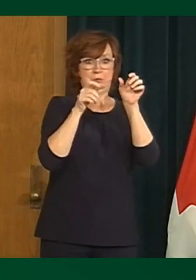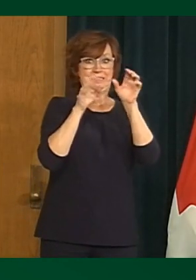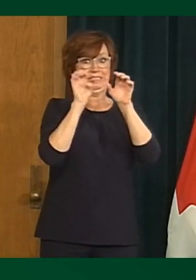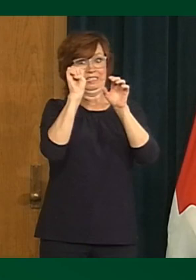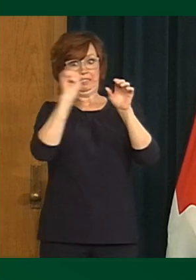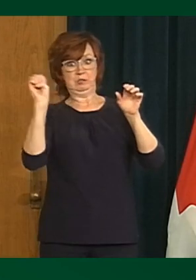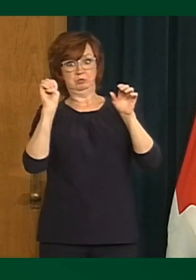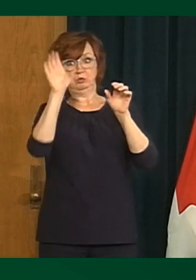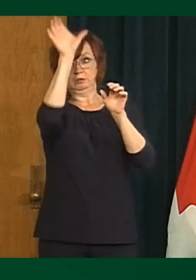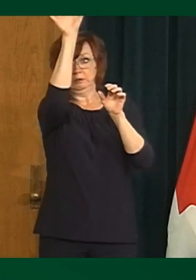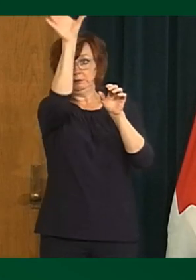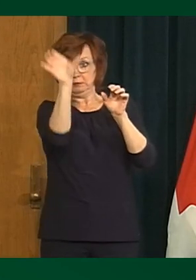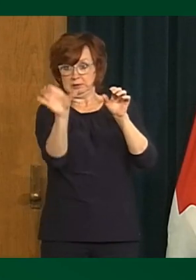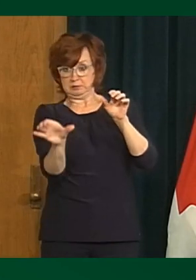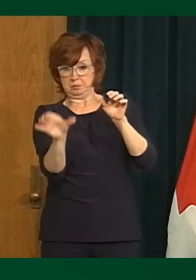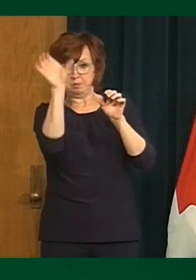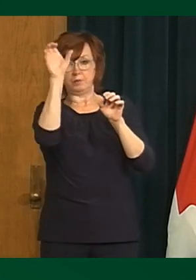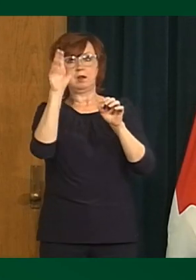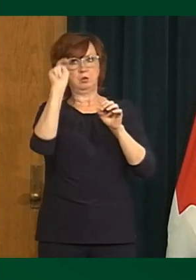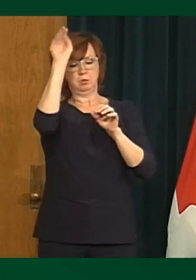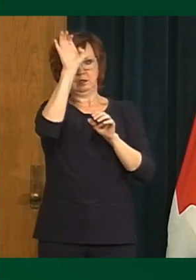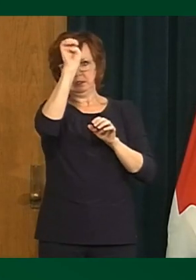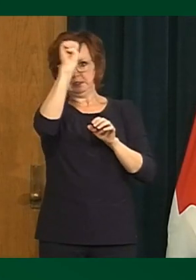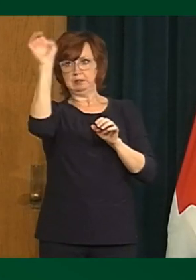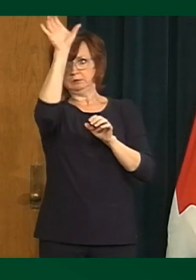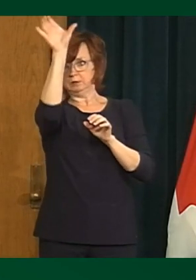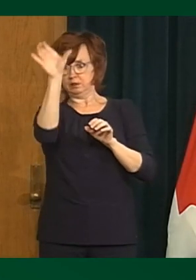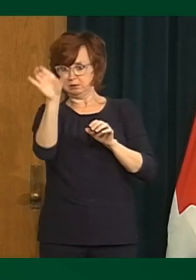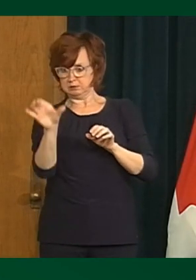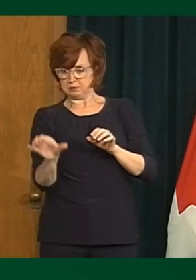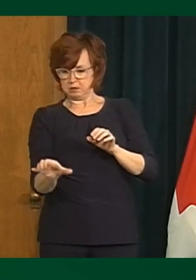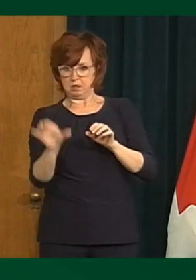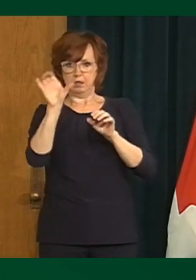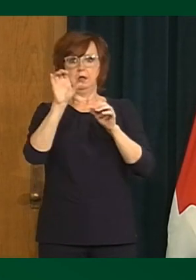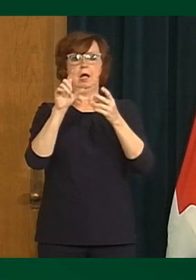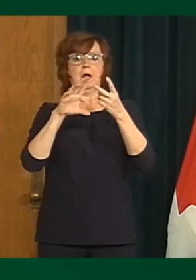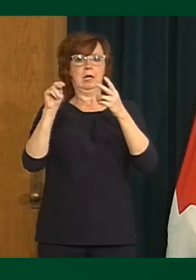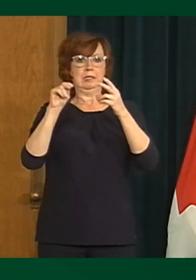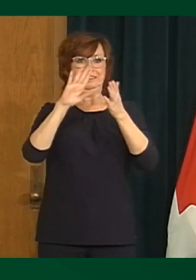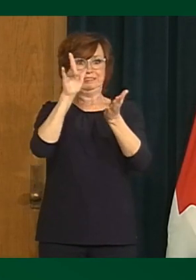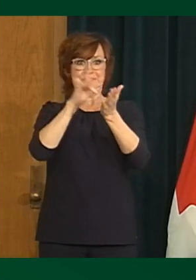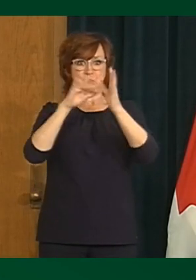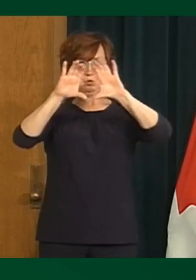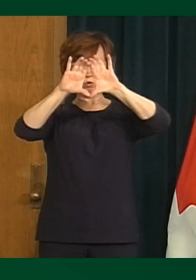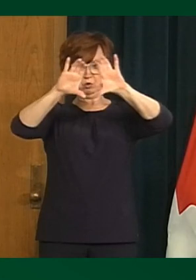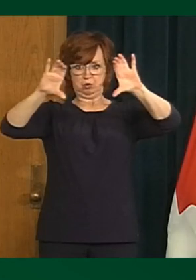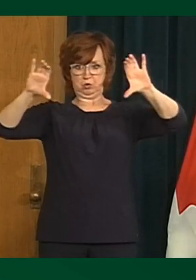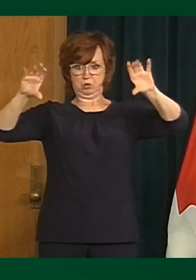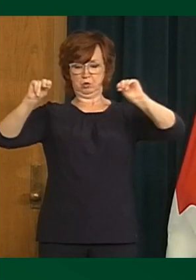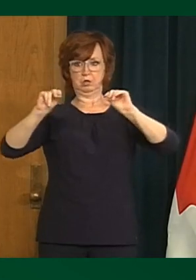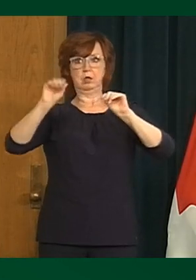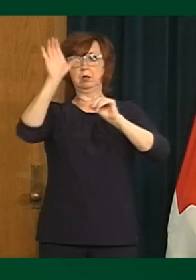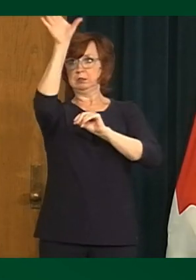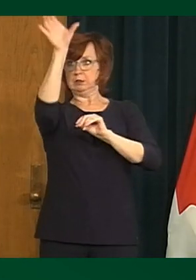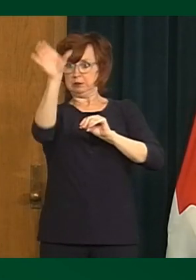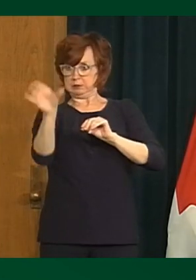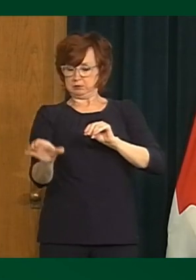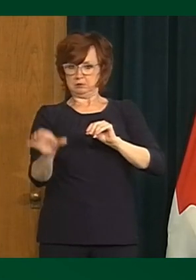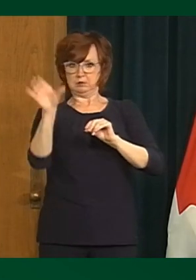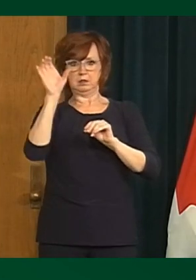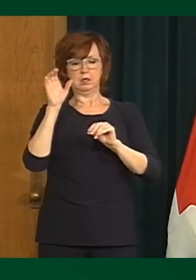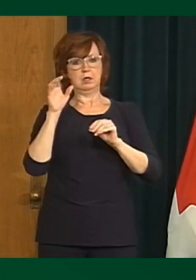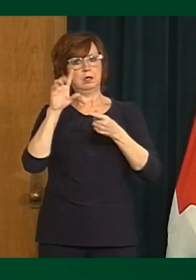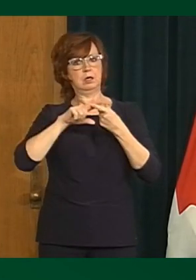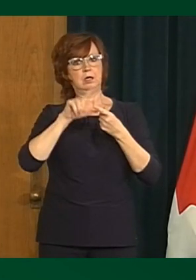but also in Saskatchewan's north, the travel restrictions for the north central and the northeastern part of the province, including